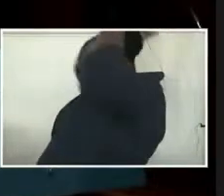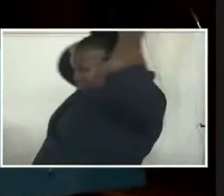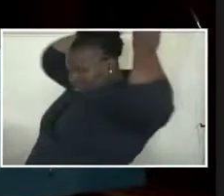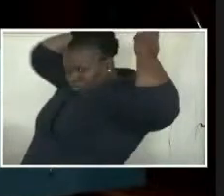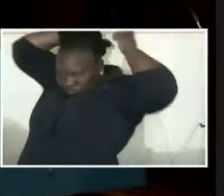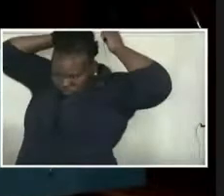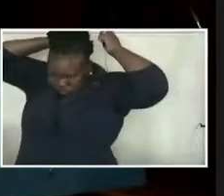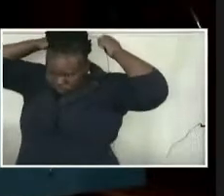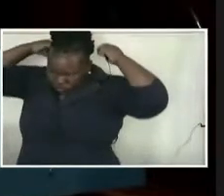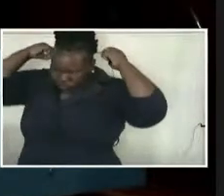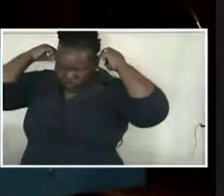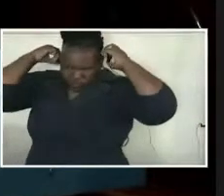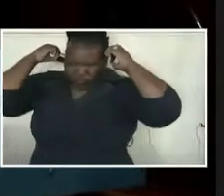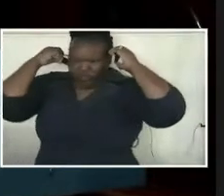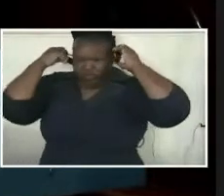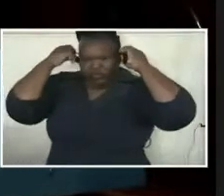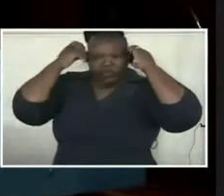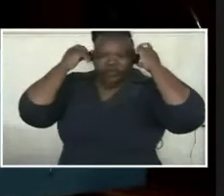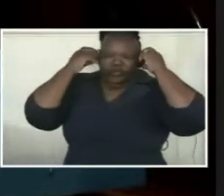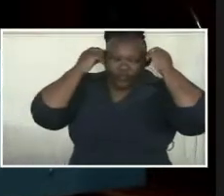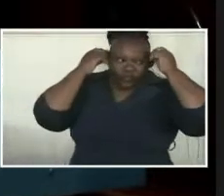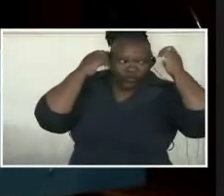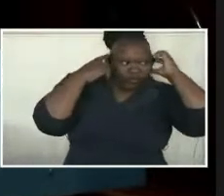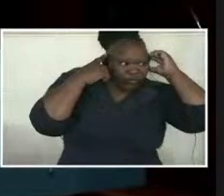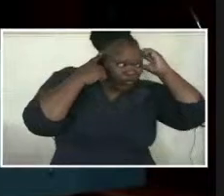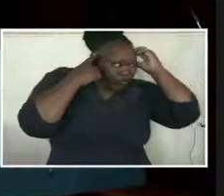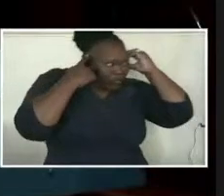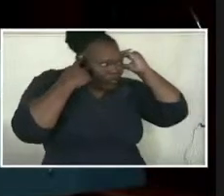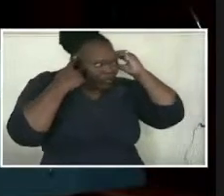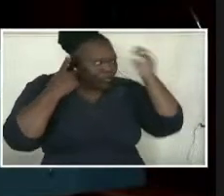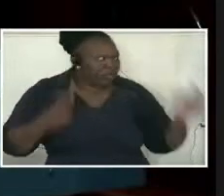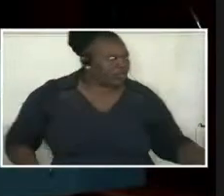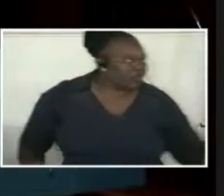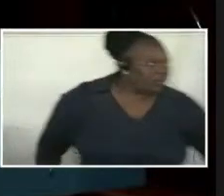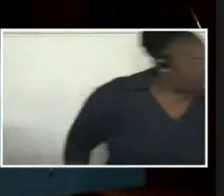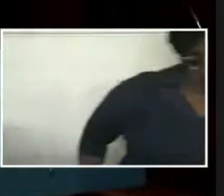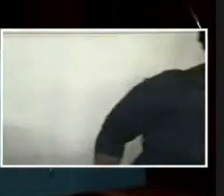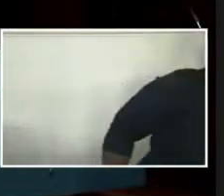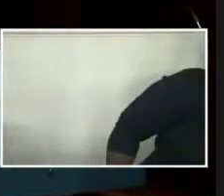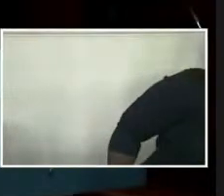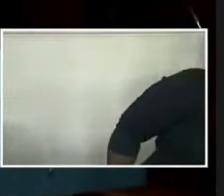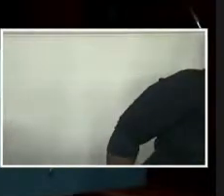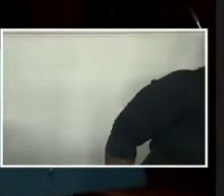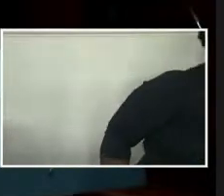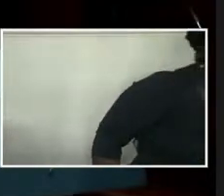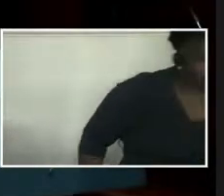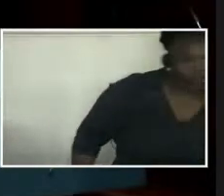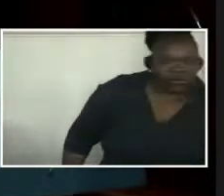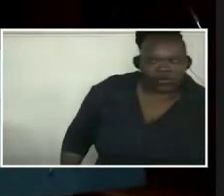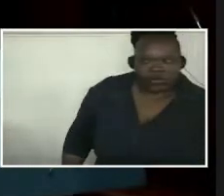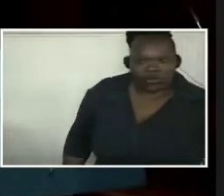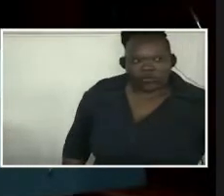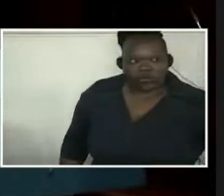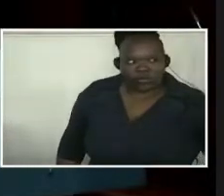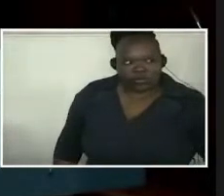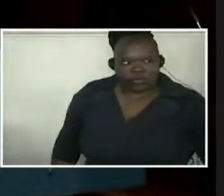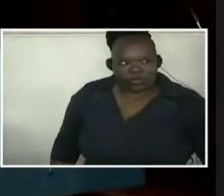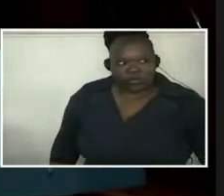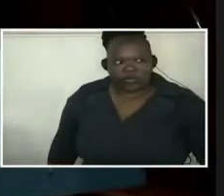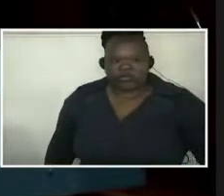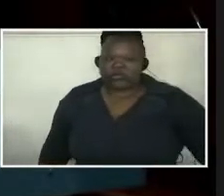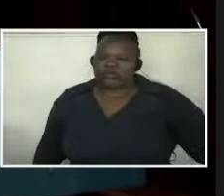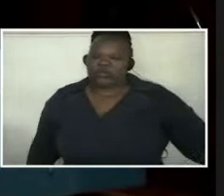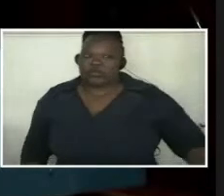the african national congress it will go a long way in addressing the challenges that the department the the south african